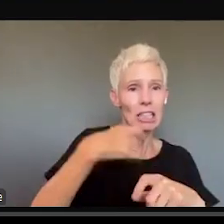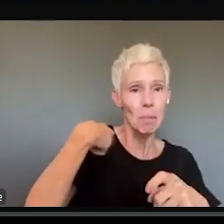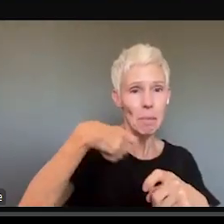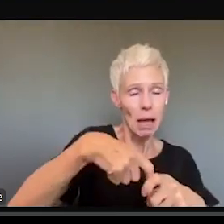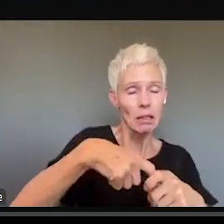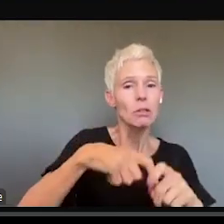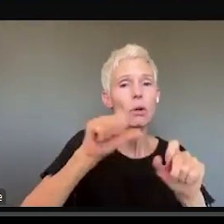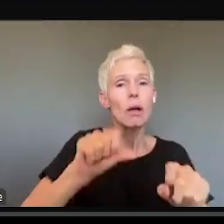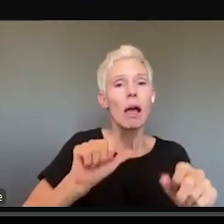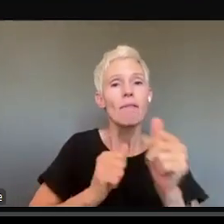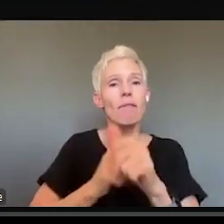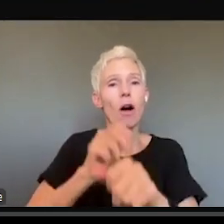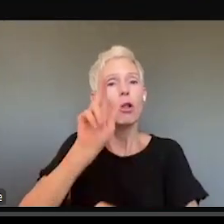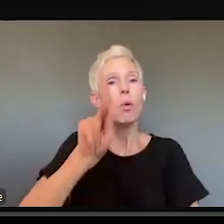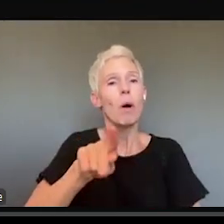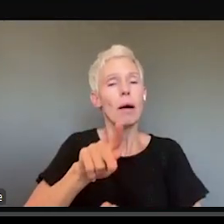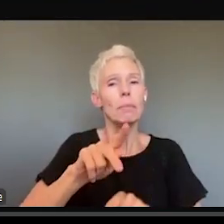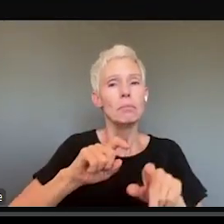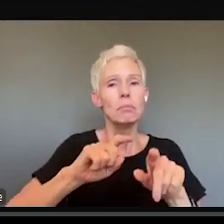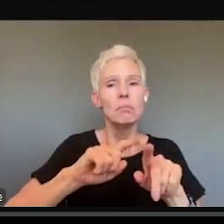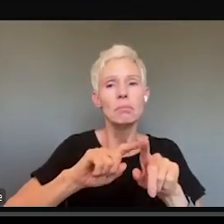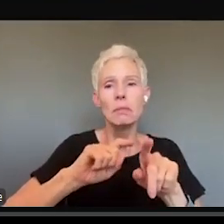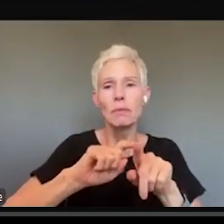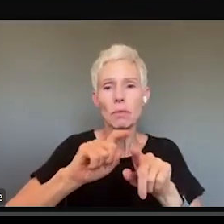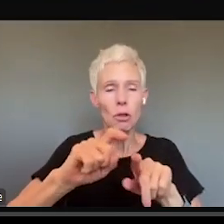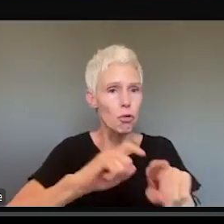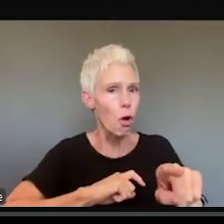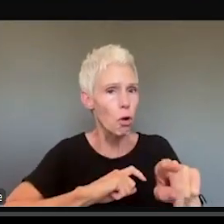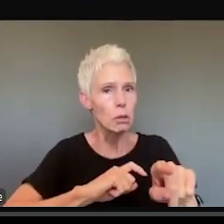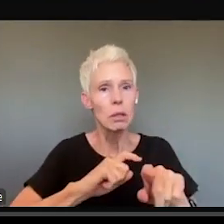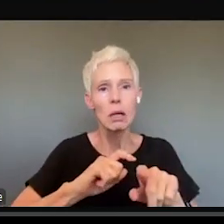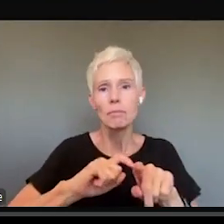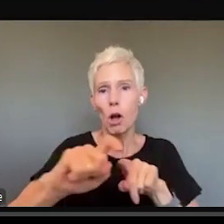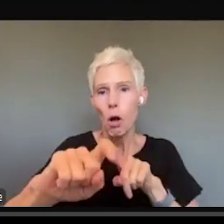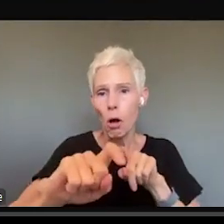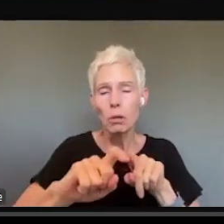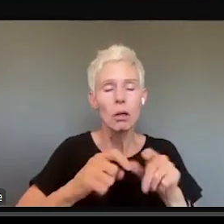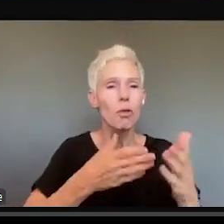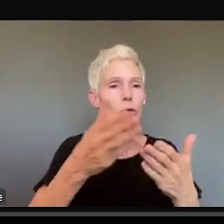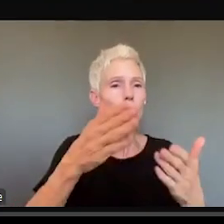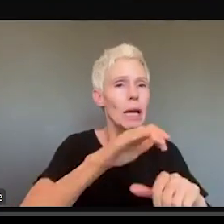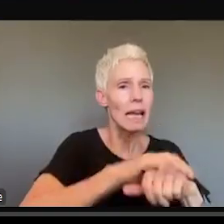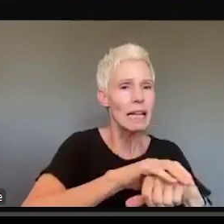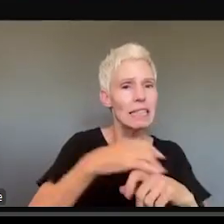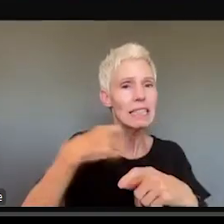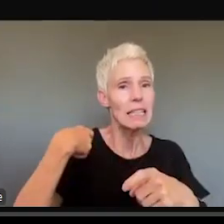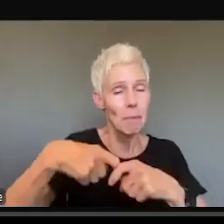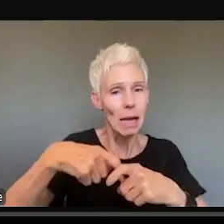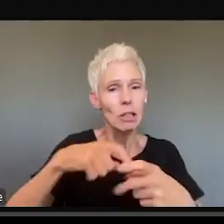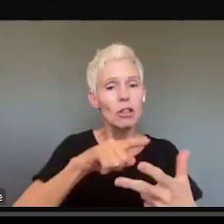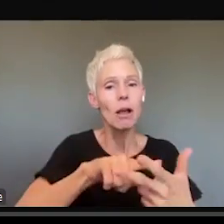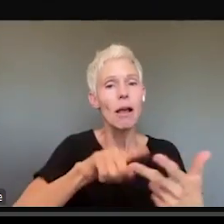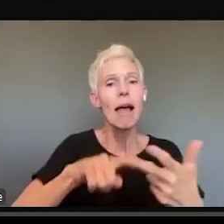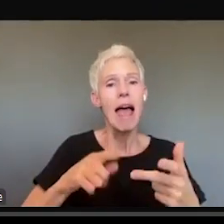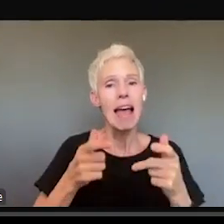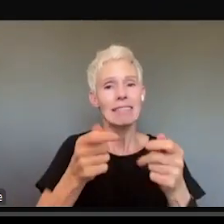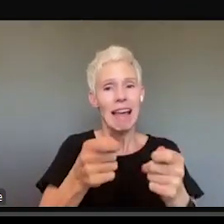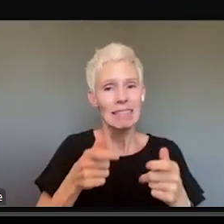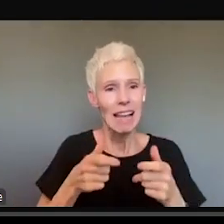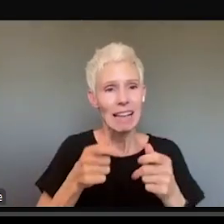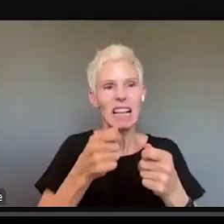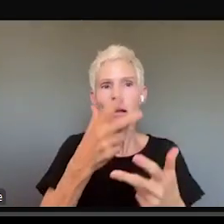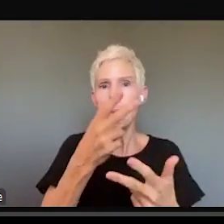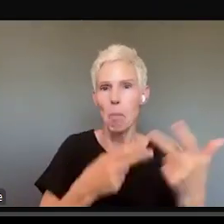do follow-ups in calls. So the method of calls through English and Spanish and through text in Spanish and in